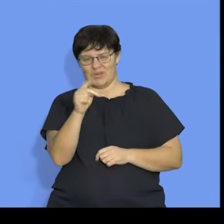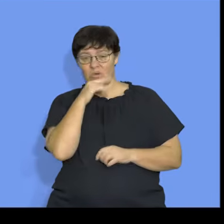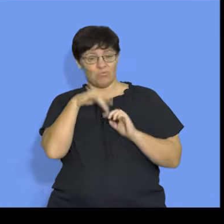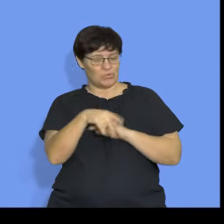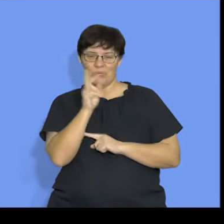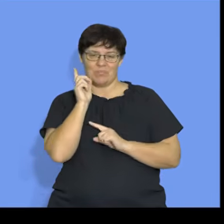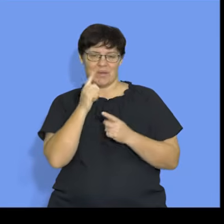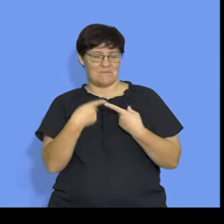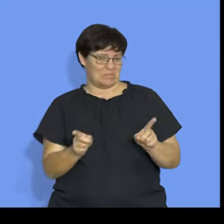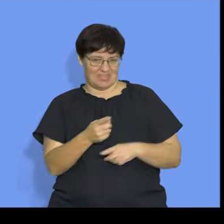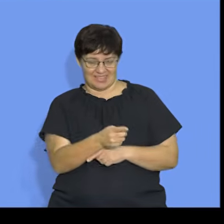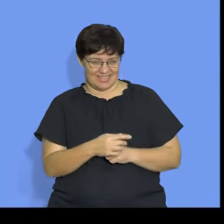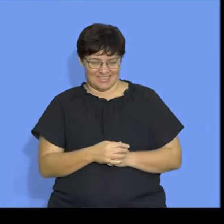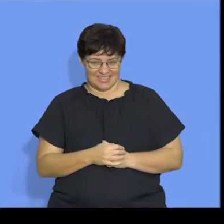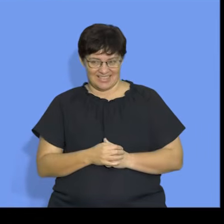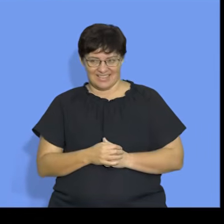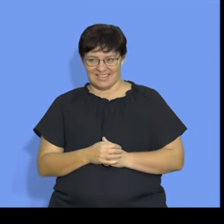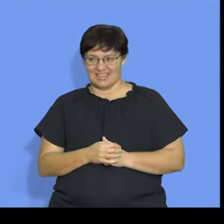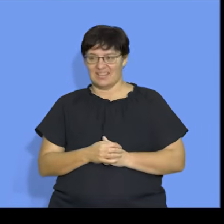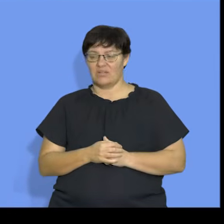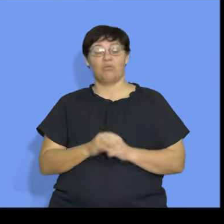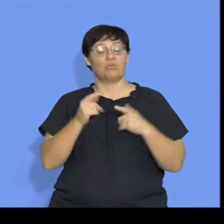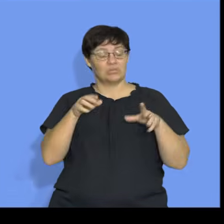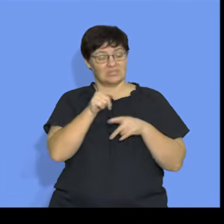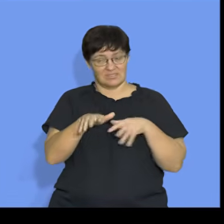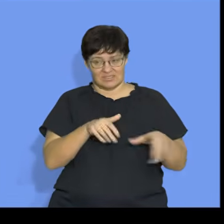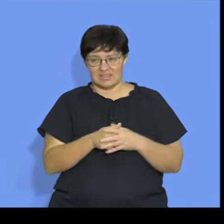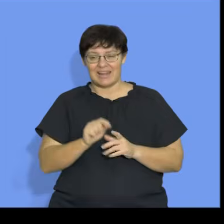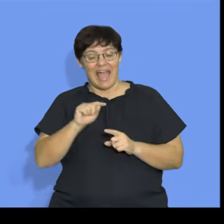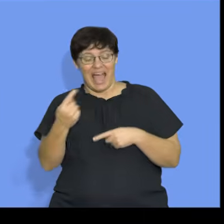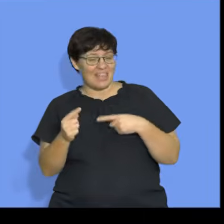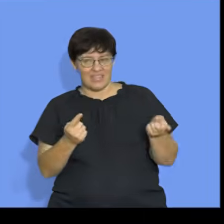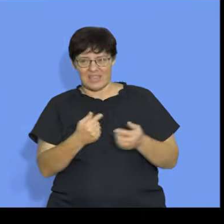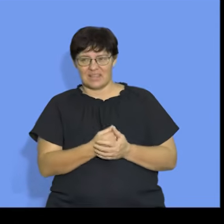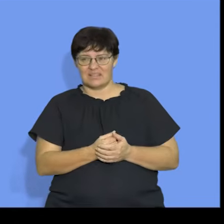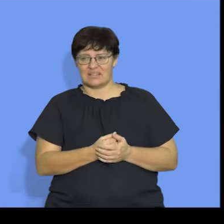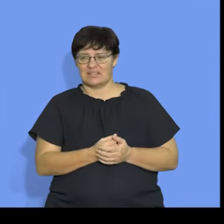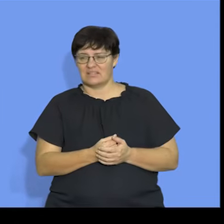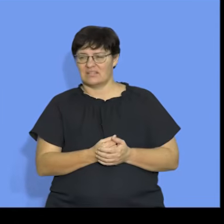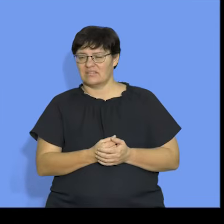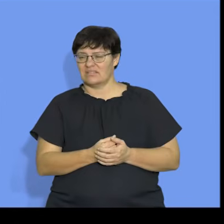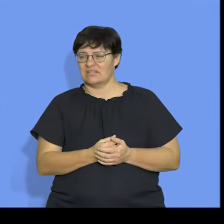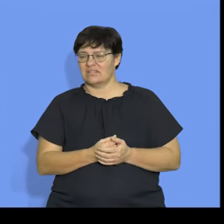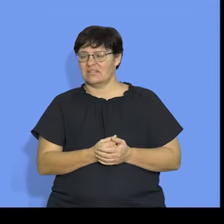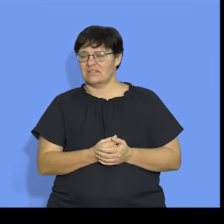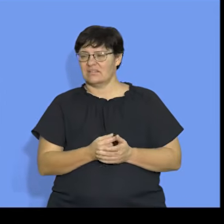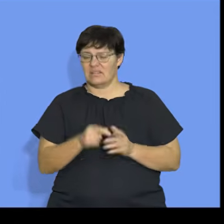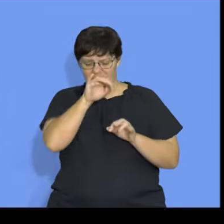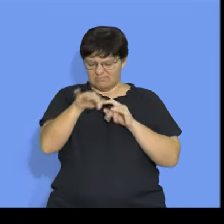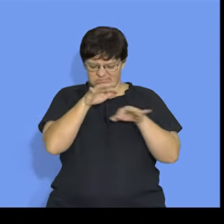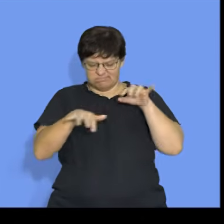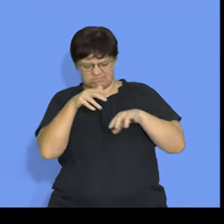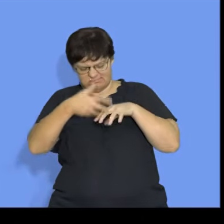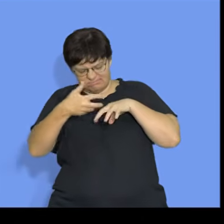roots. It's the roots come like this, and all these other ones I'm going to do just show you a different color. Right, those are